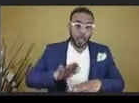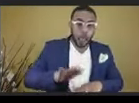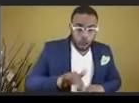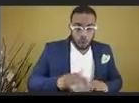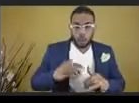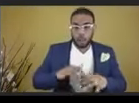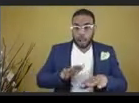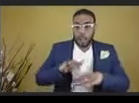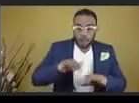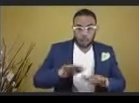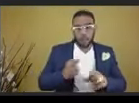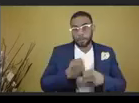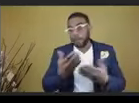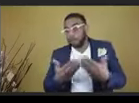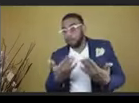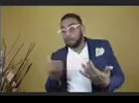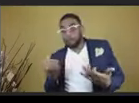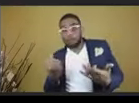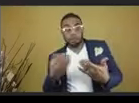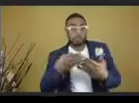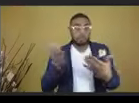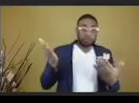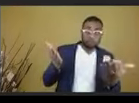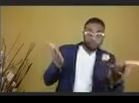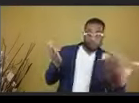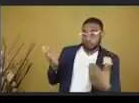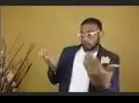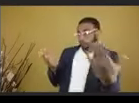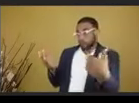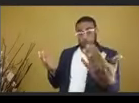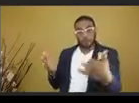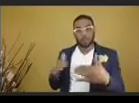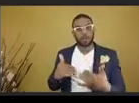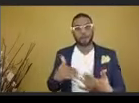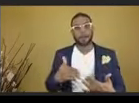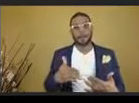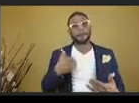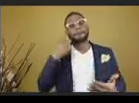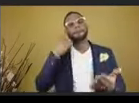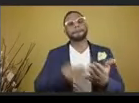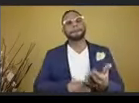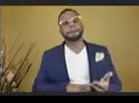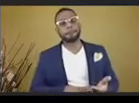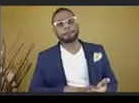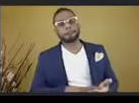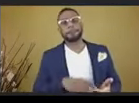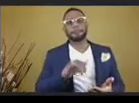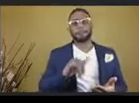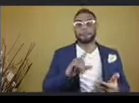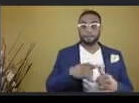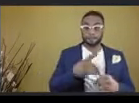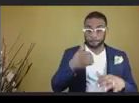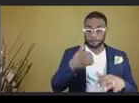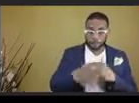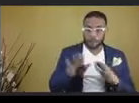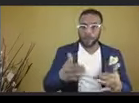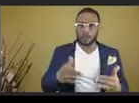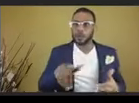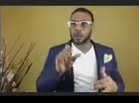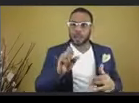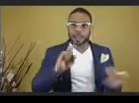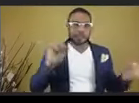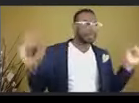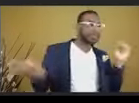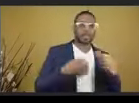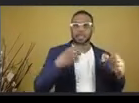the room and maybe even holding the door open for others to get in the room. But I realized that once you get in the room, you got to change the whole